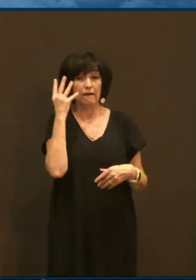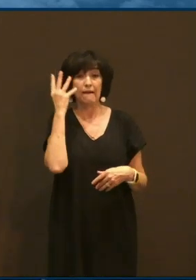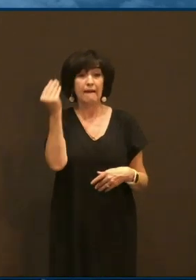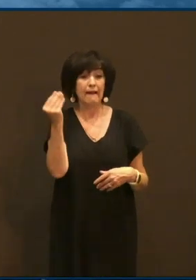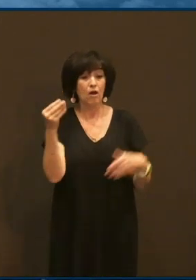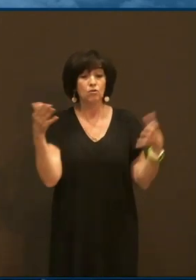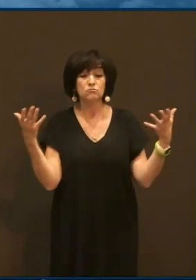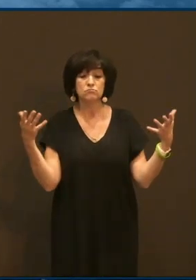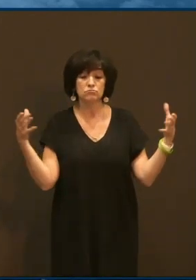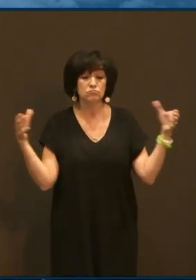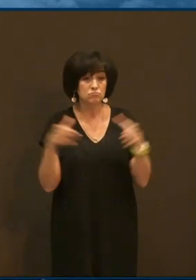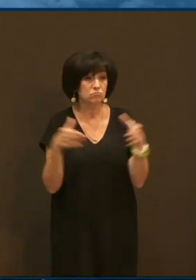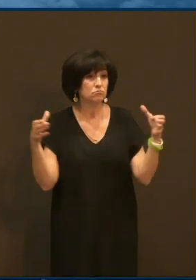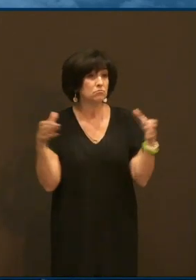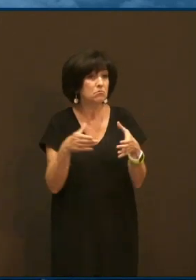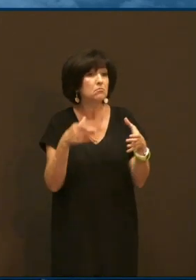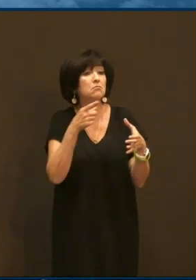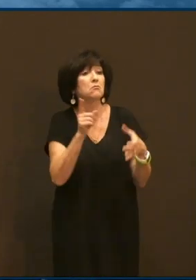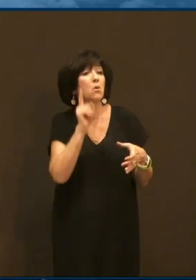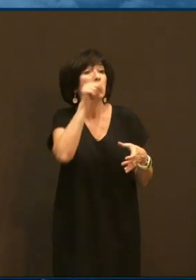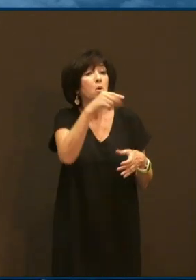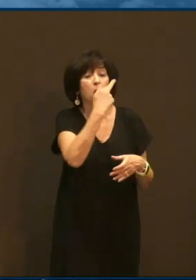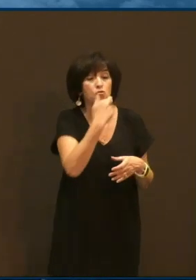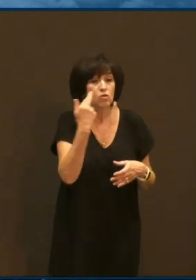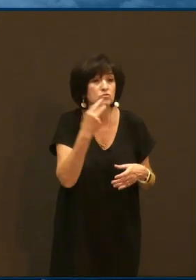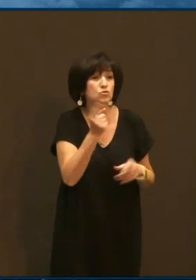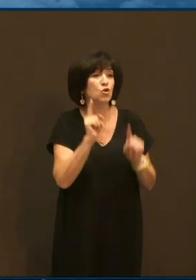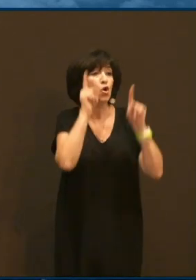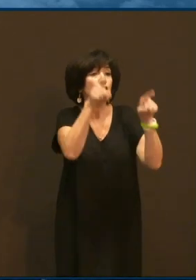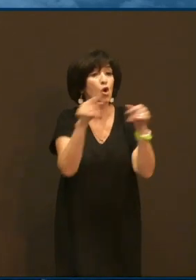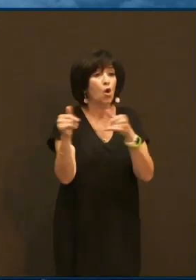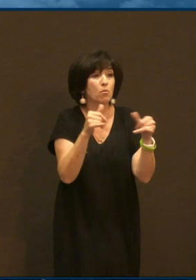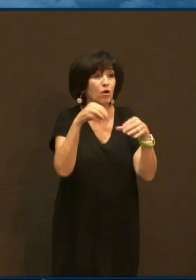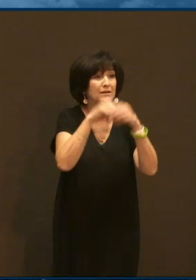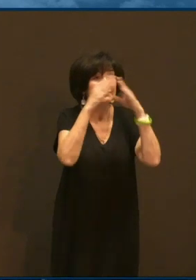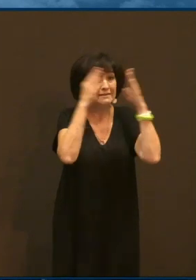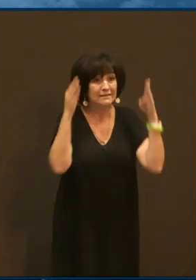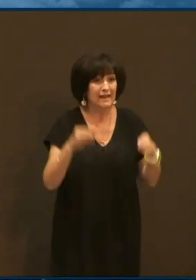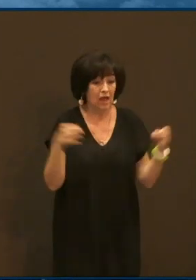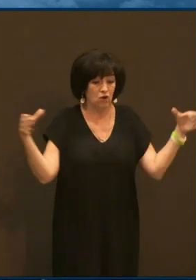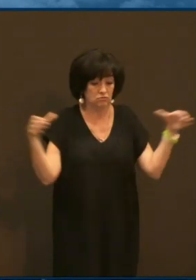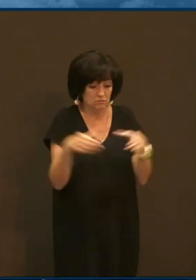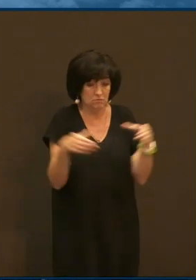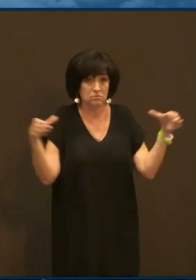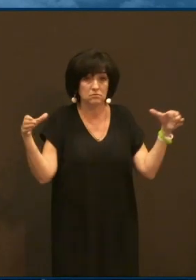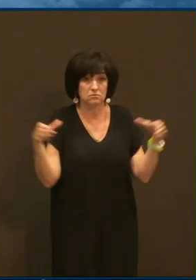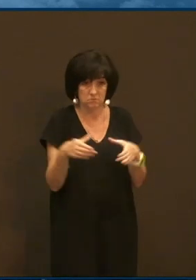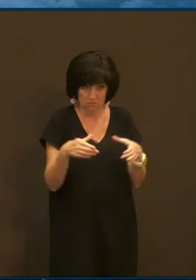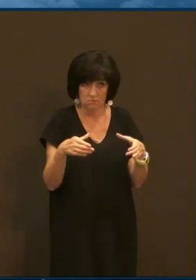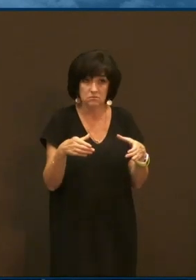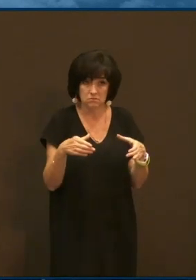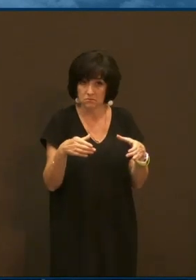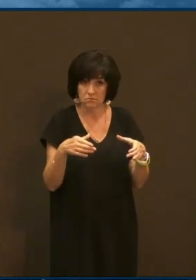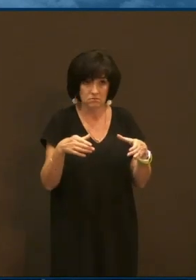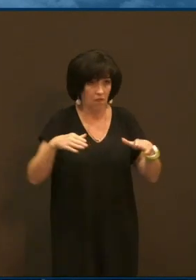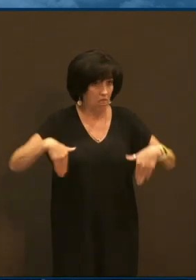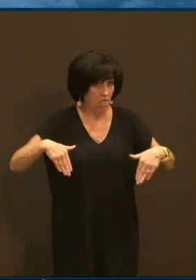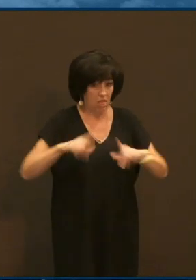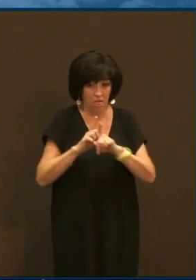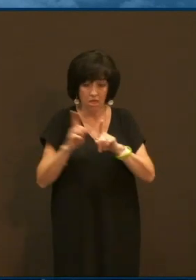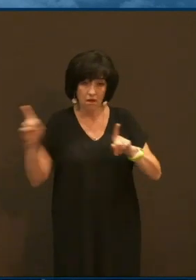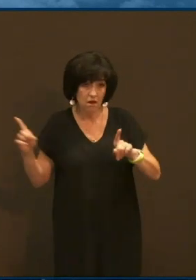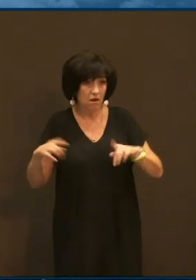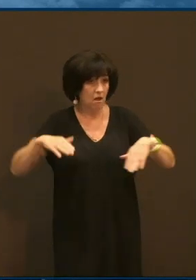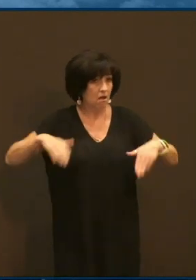gatherings, especially indoors, or if you are living in a group setting with several other people, especially